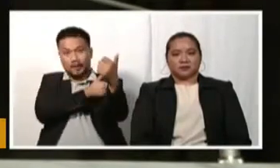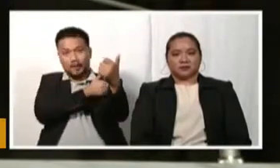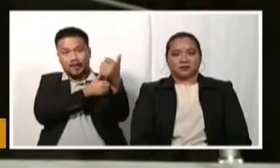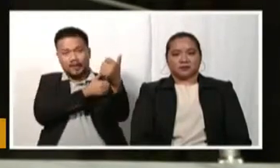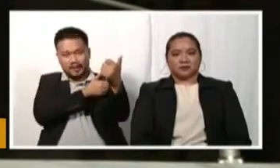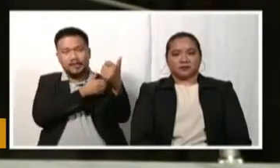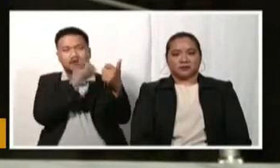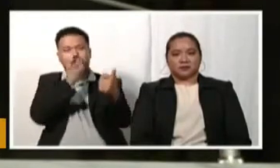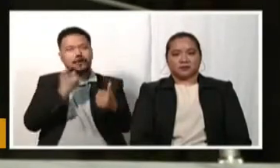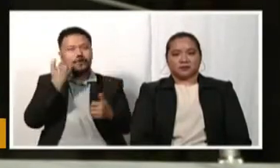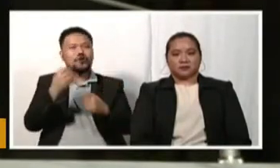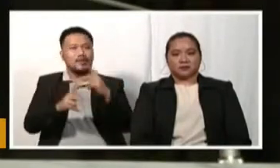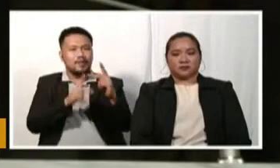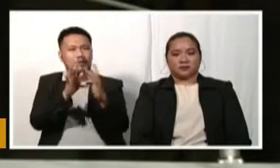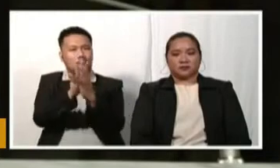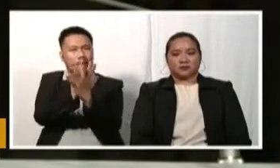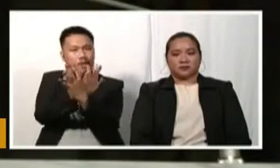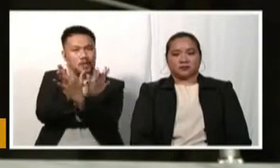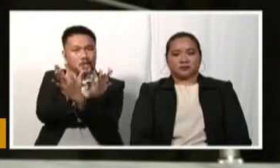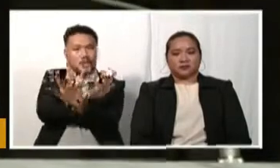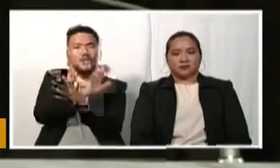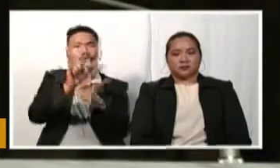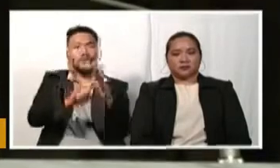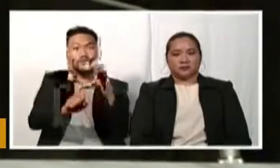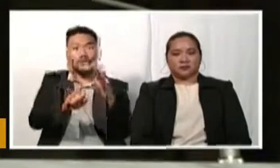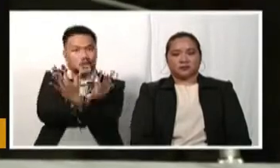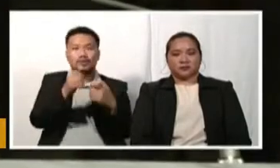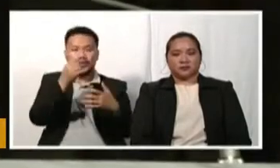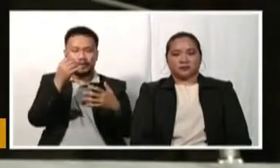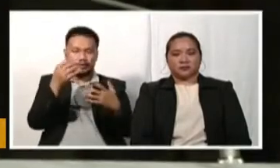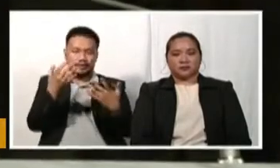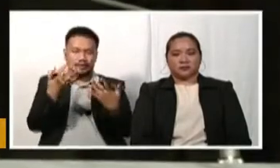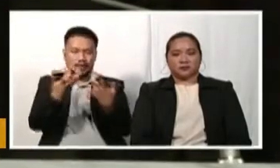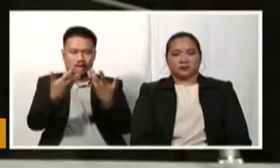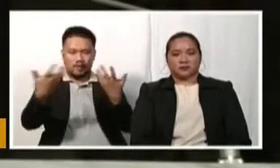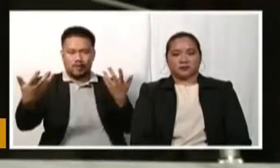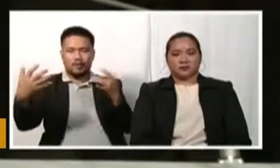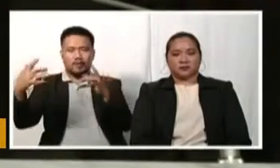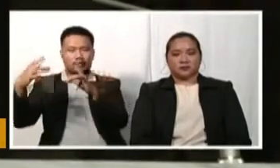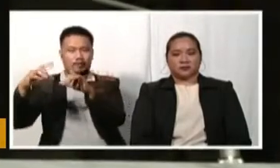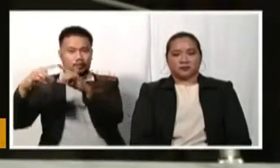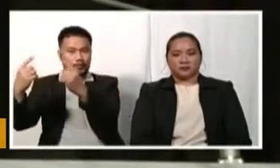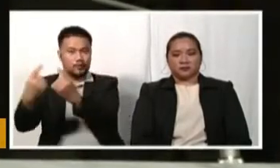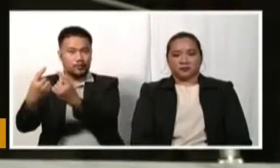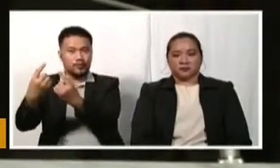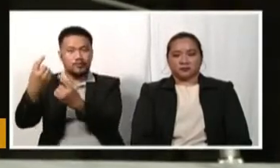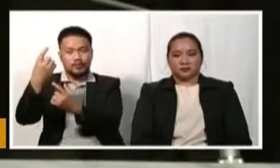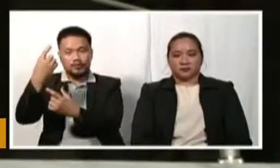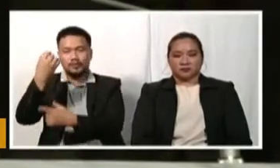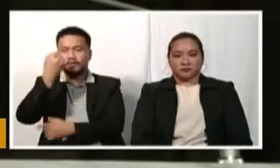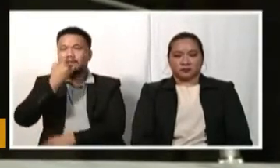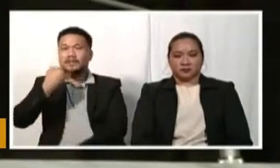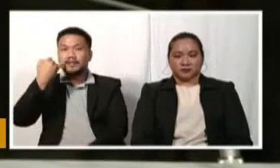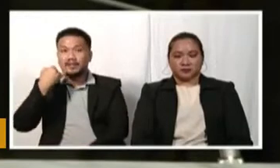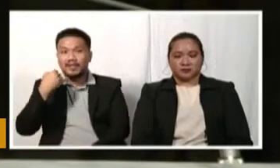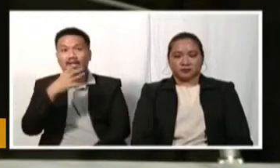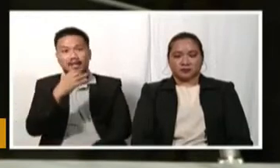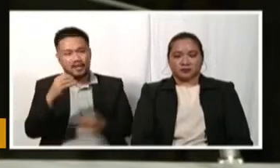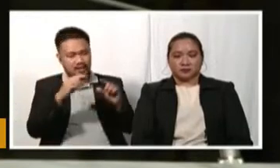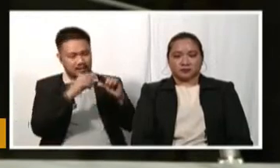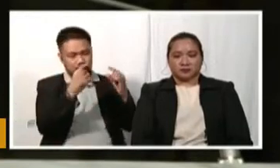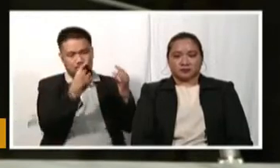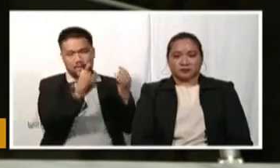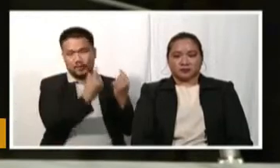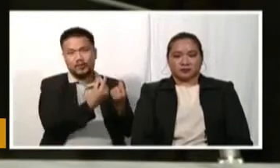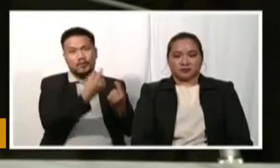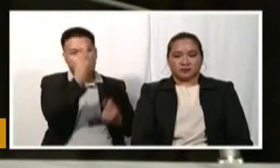place behind them, so that it came between the camp of the Egyptians and that of